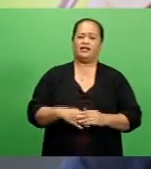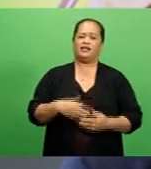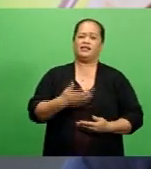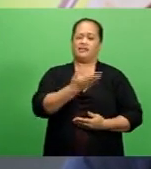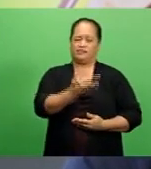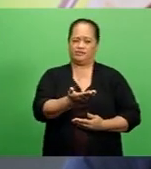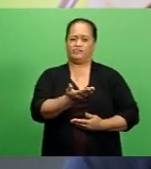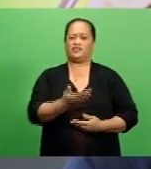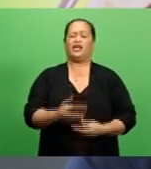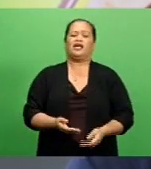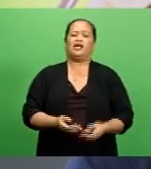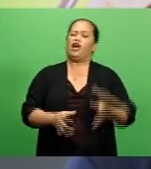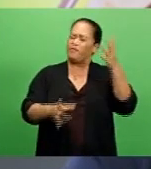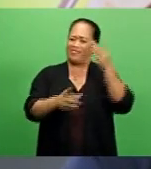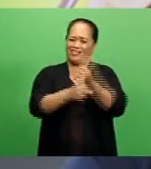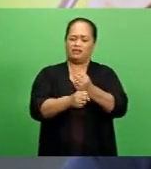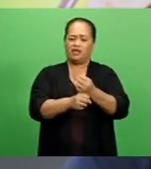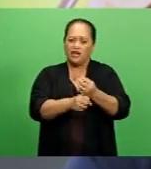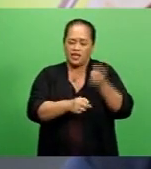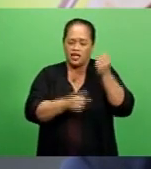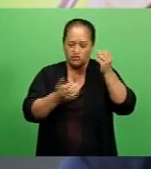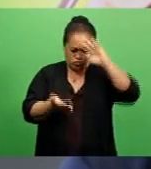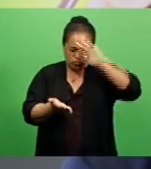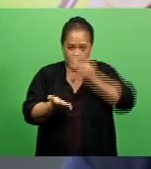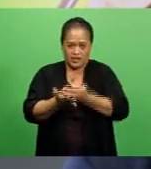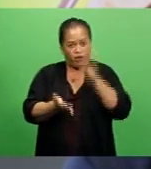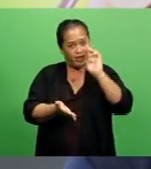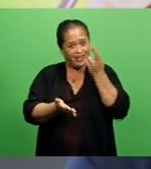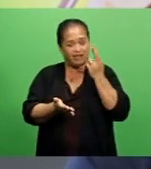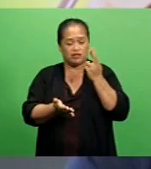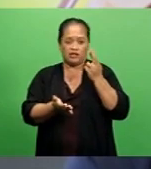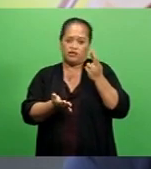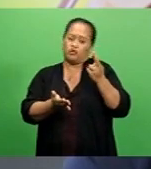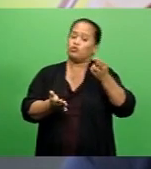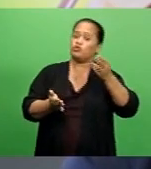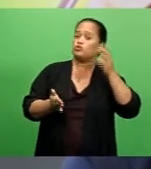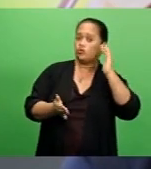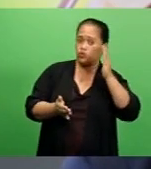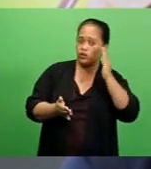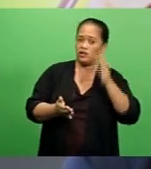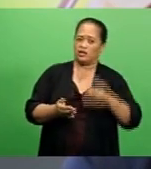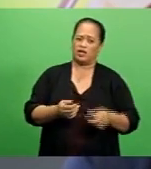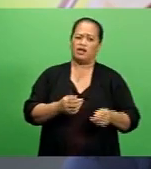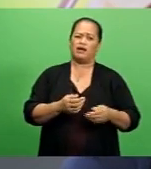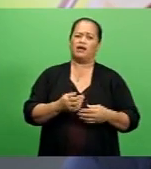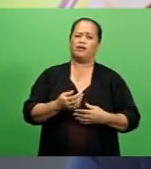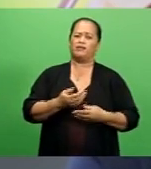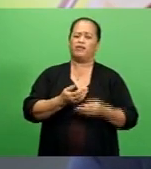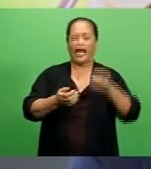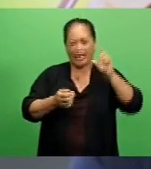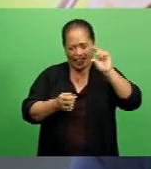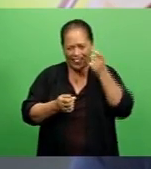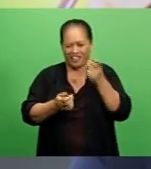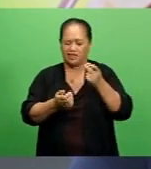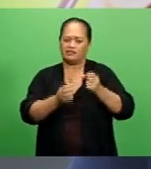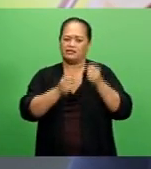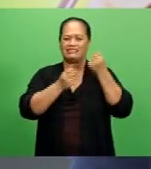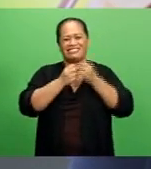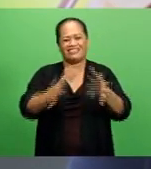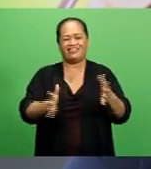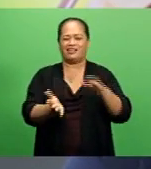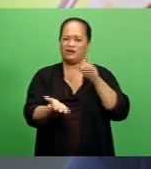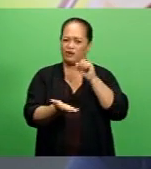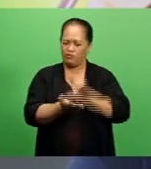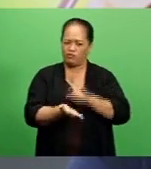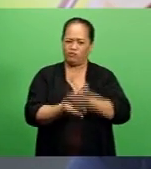students are back in school and classes have resumed properly, that's where our concentration will be.